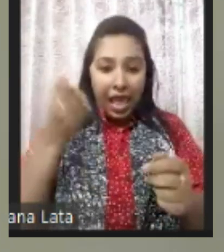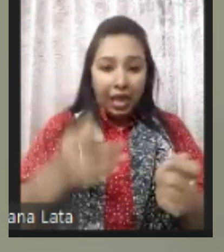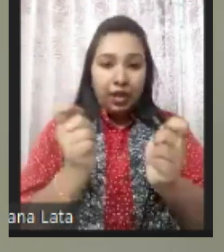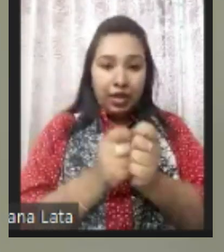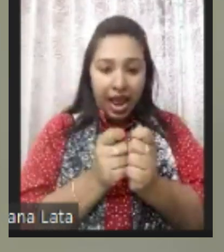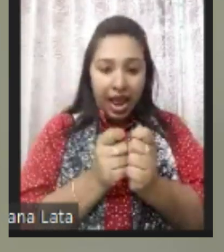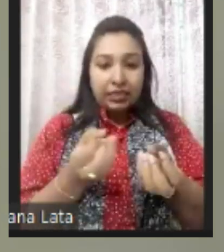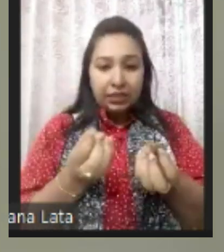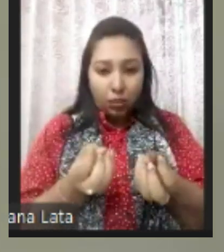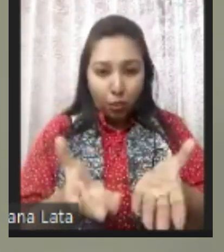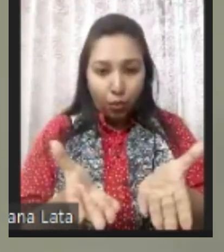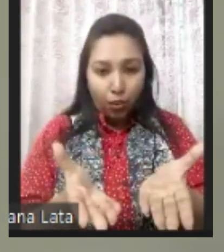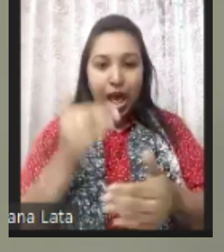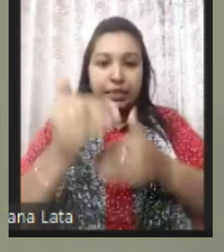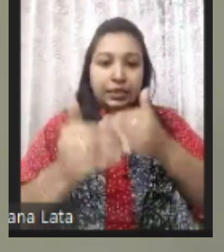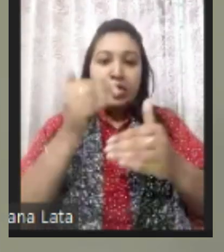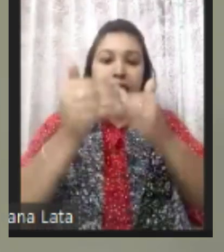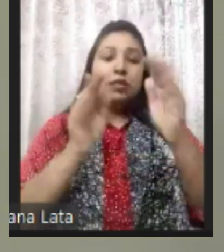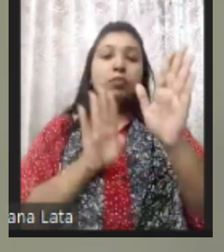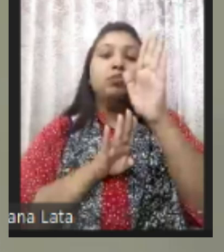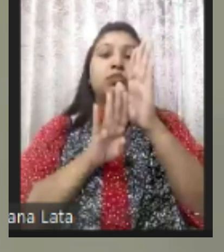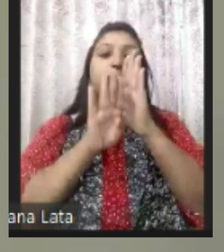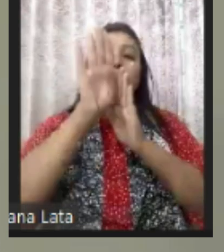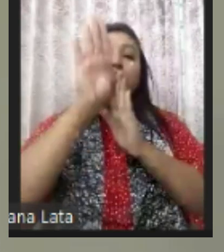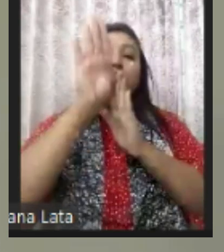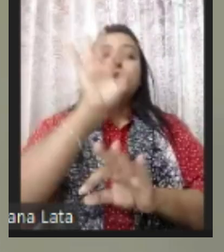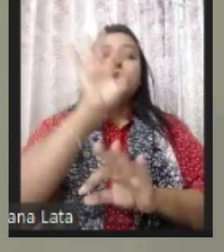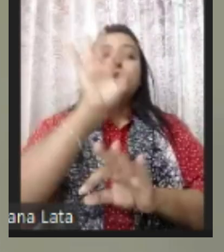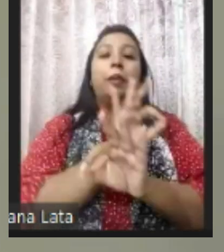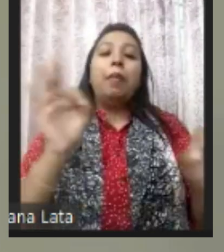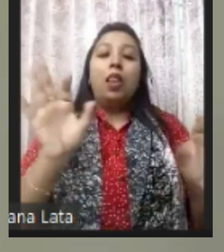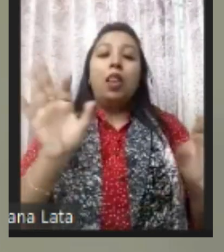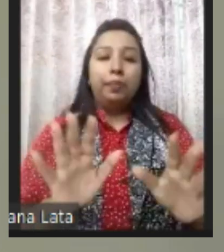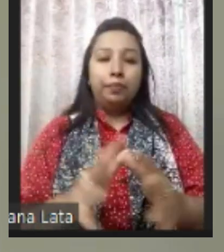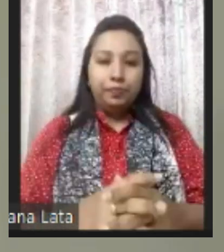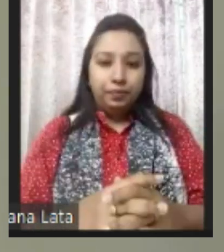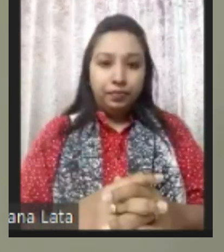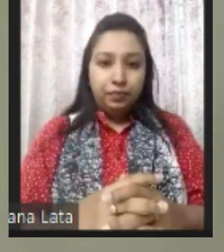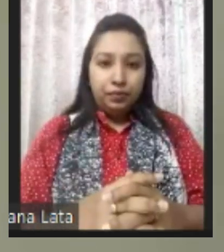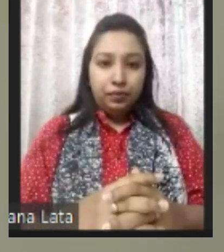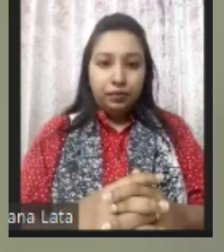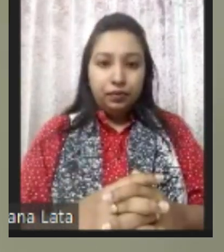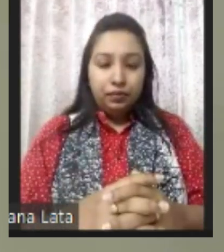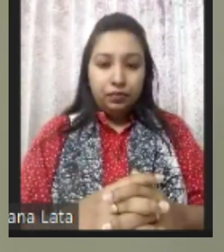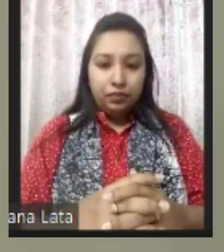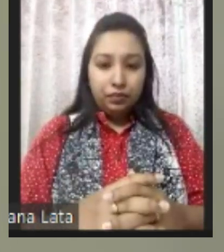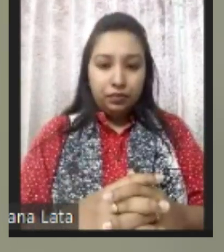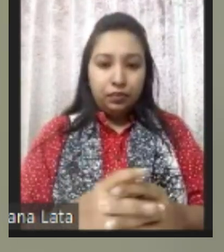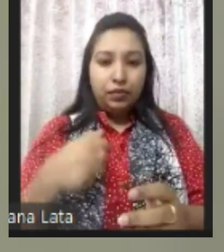started building from digital Bangladesh towards smart Bangladesh. I take away 4 important things from